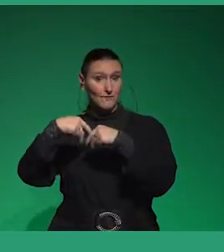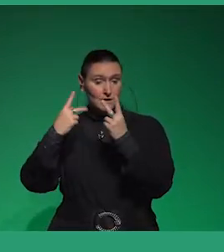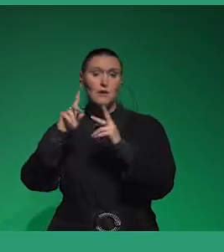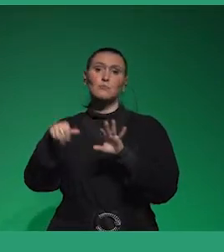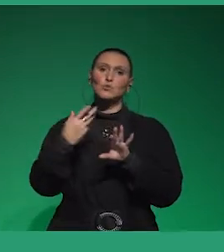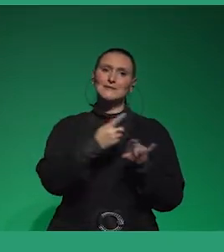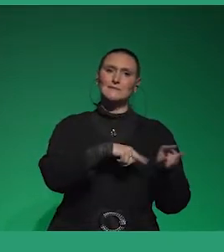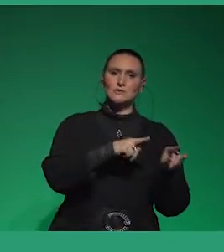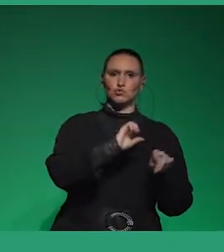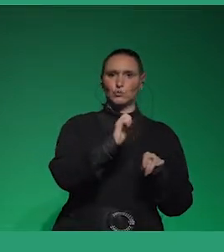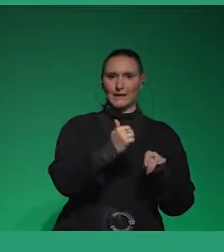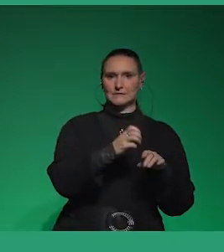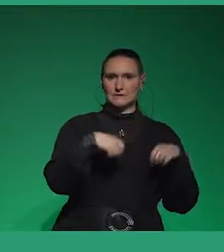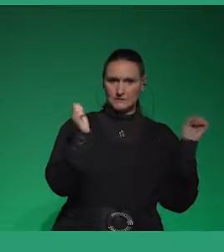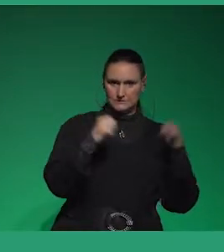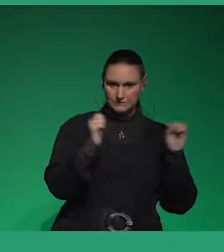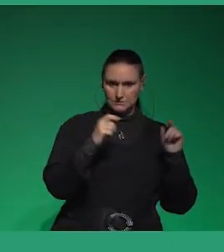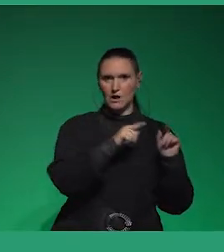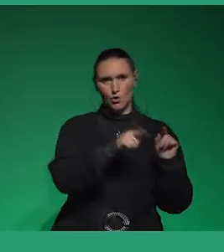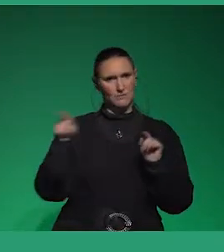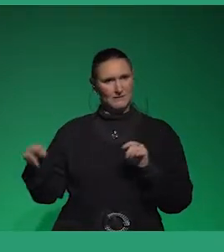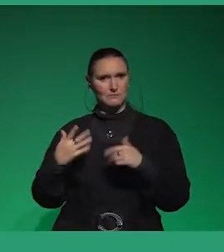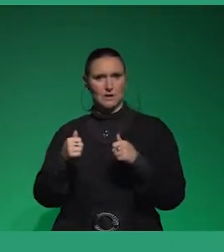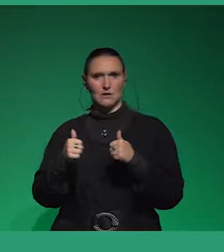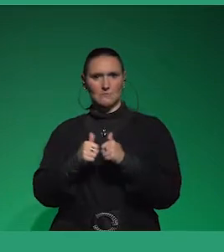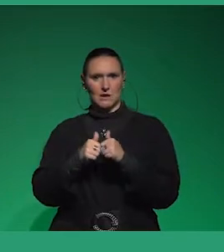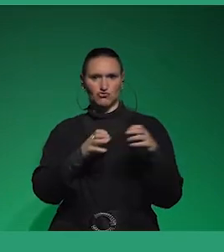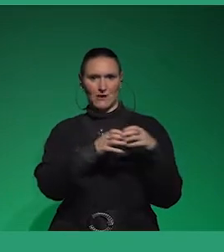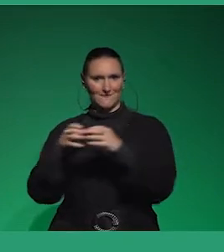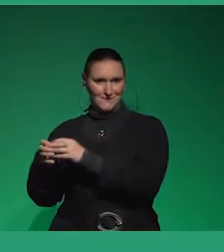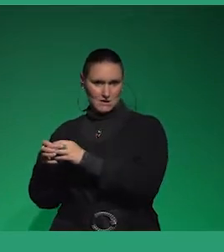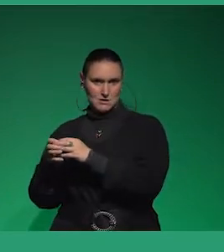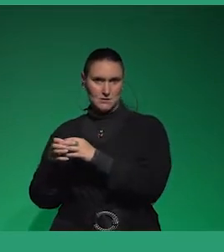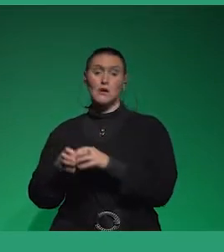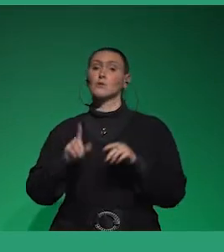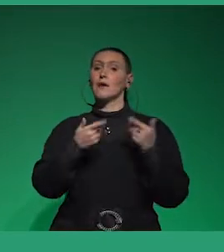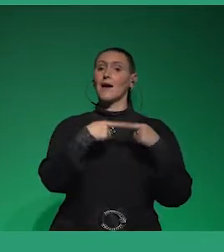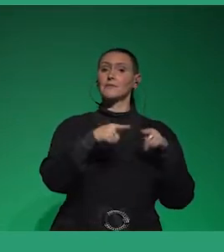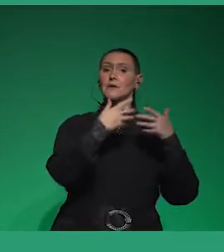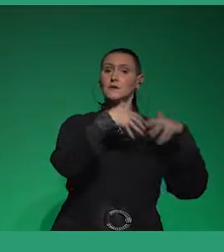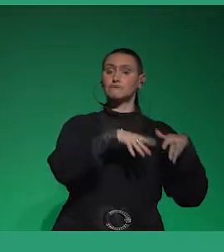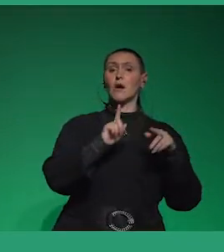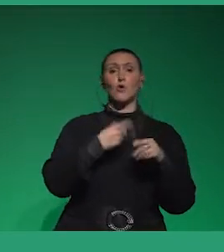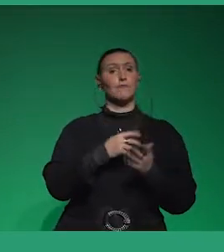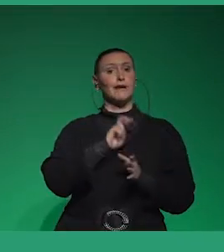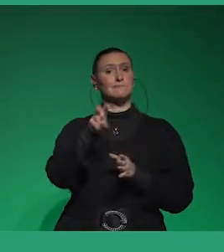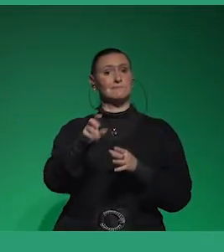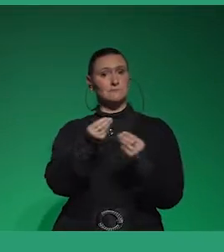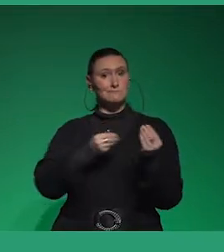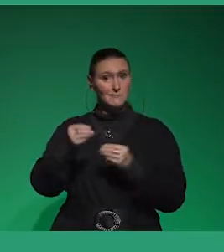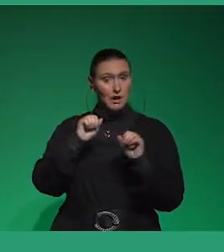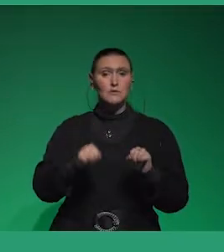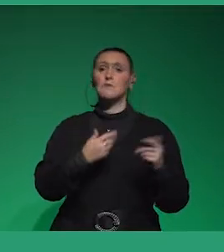announced first within the partnership members, so that others subgroup can join or would like to share the